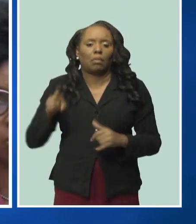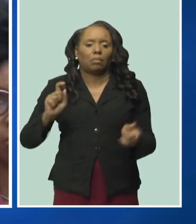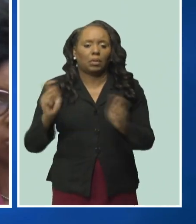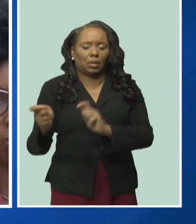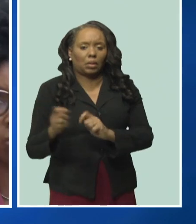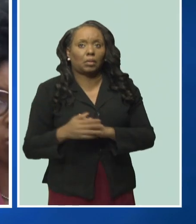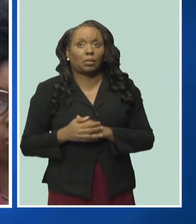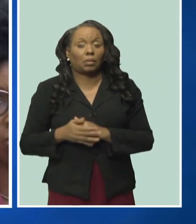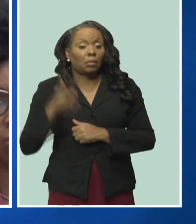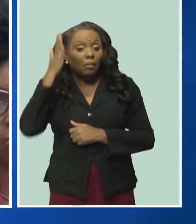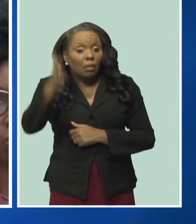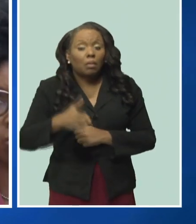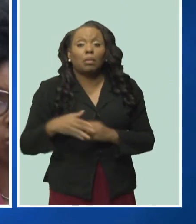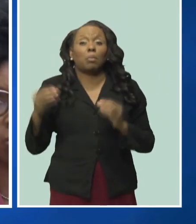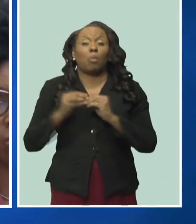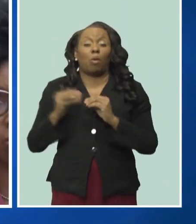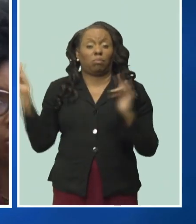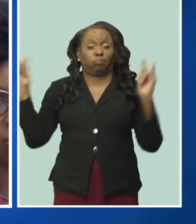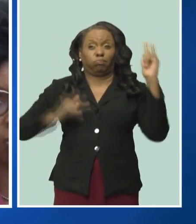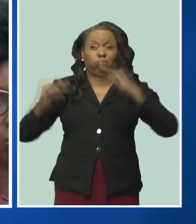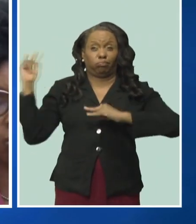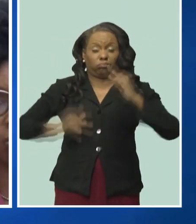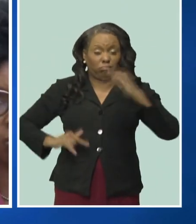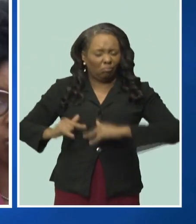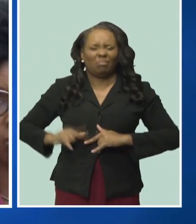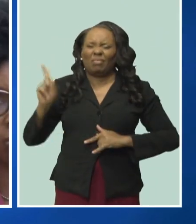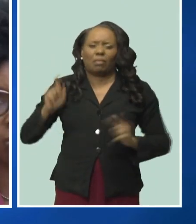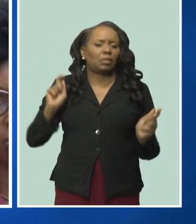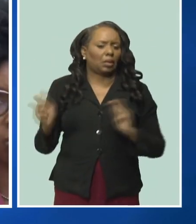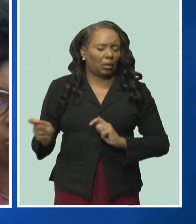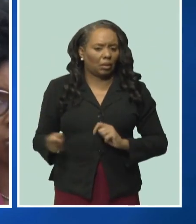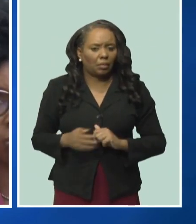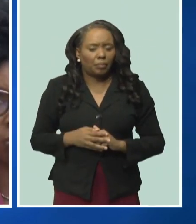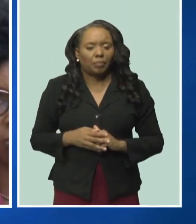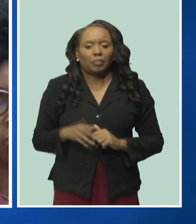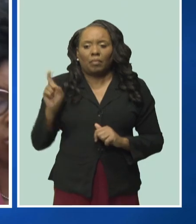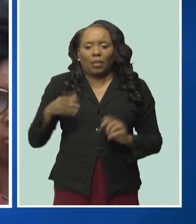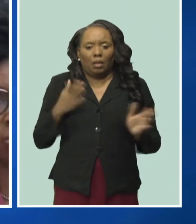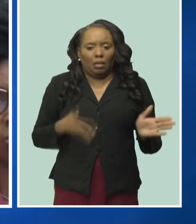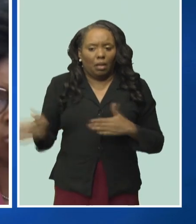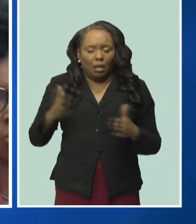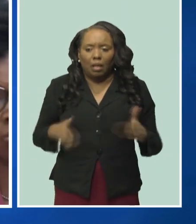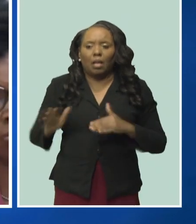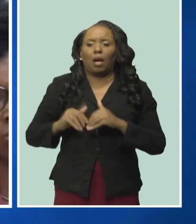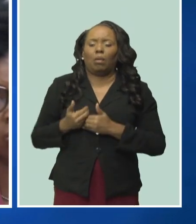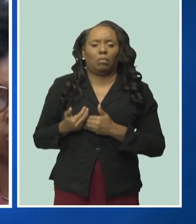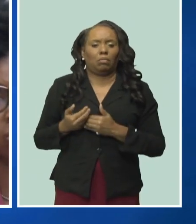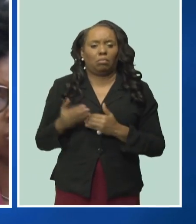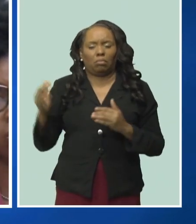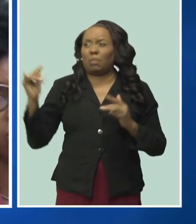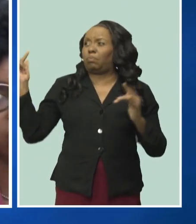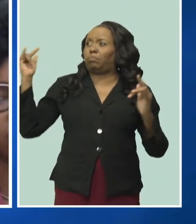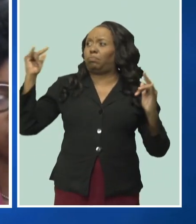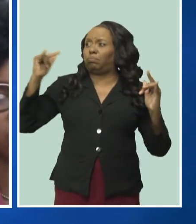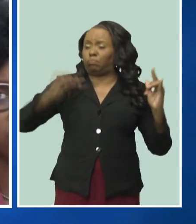there's a growth in air traffic. So how we do things must change. We must look at reorganizing the Barbados airspace, and we must